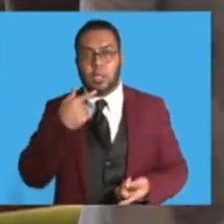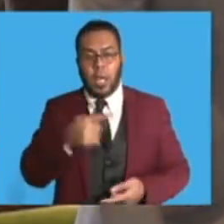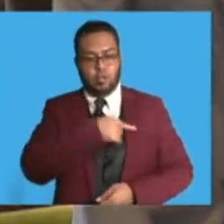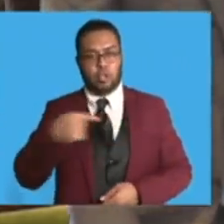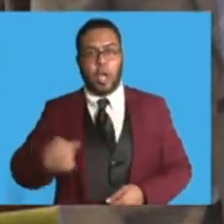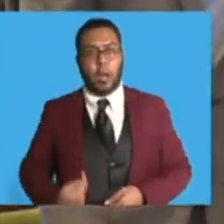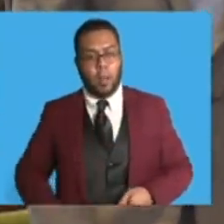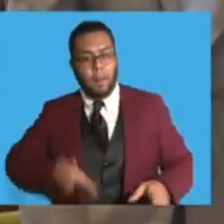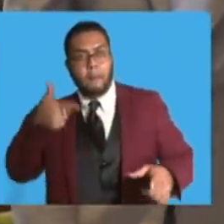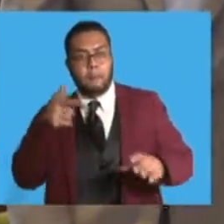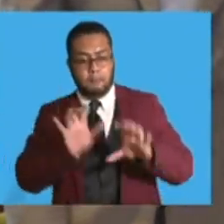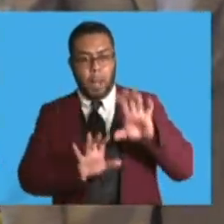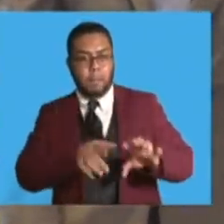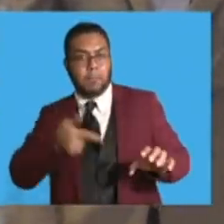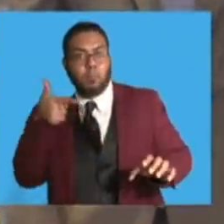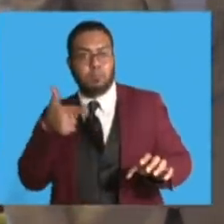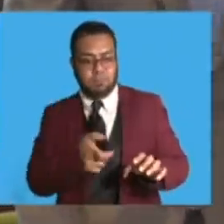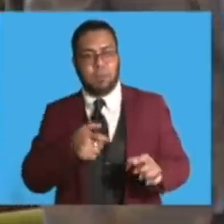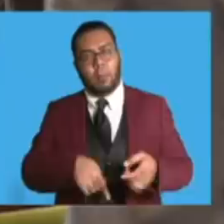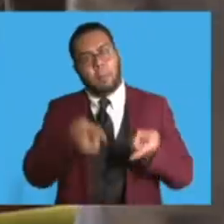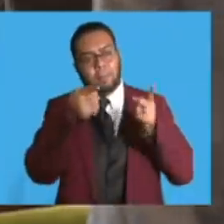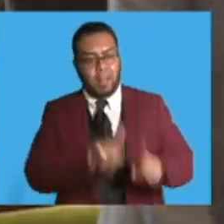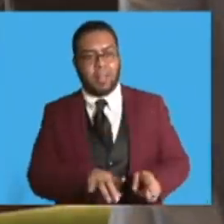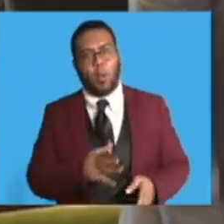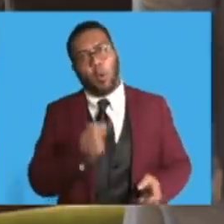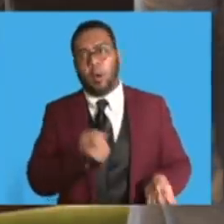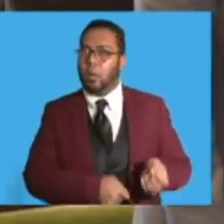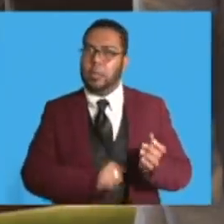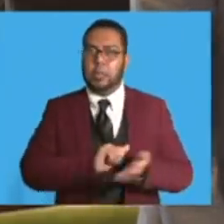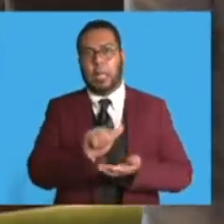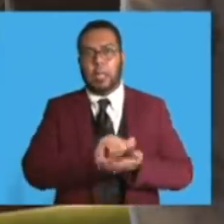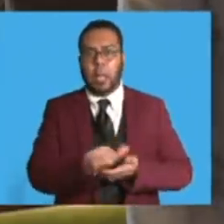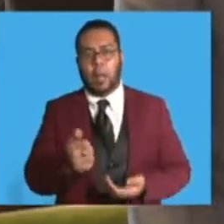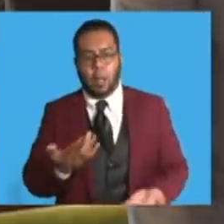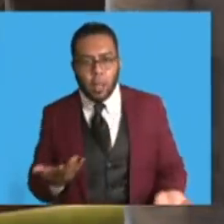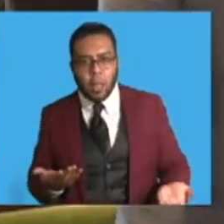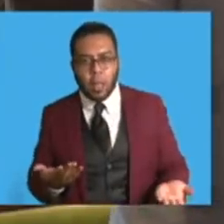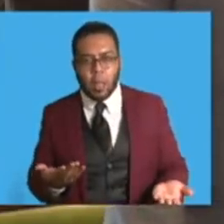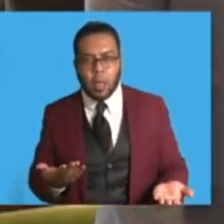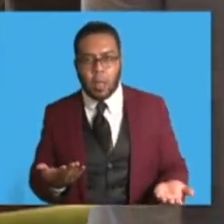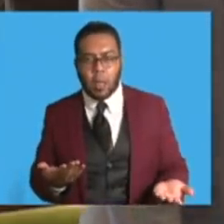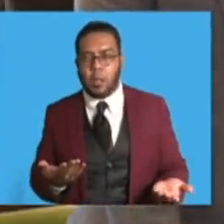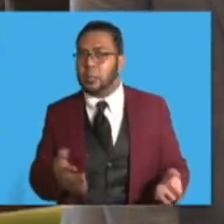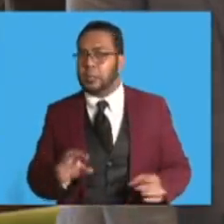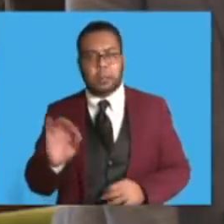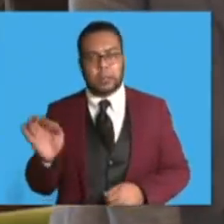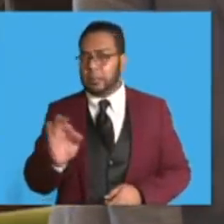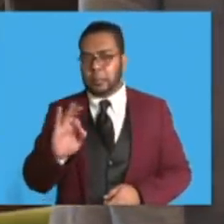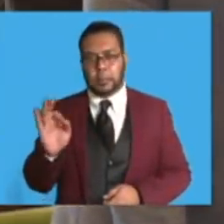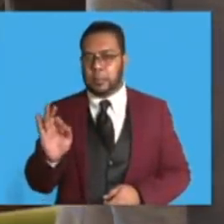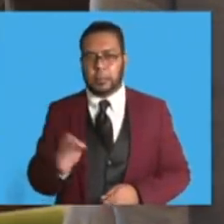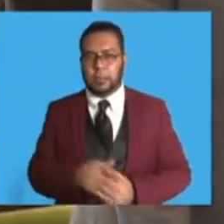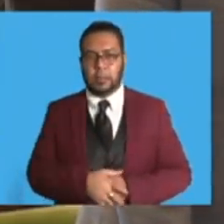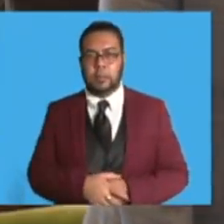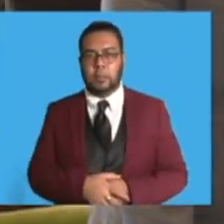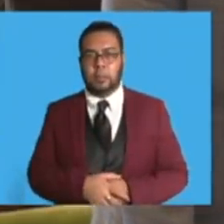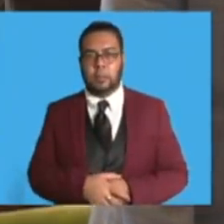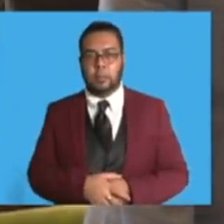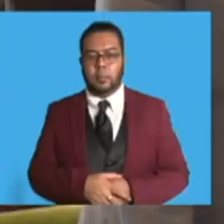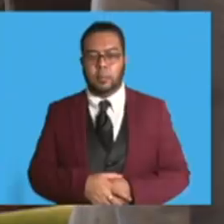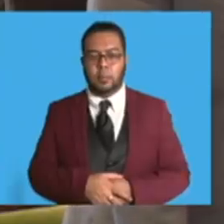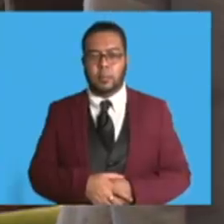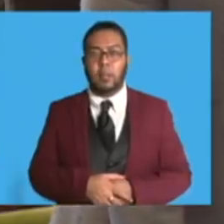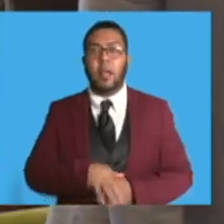Madam Speaker, these are the shenanigans that took place. Madam Speaker, the President has said